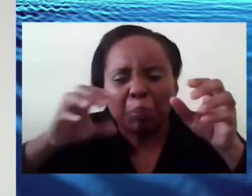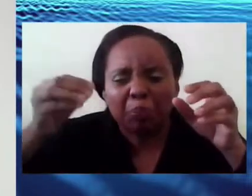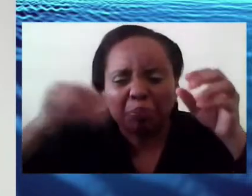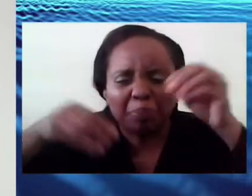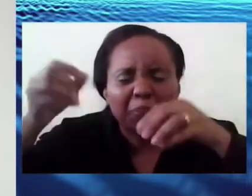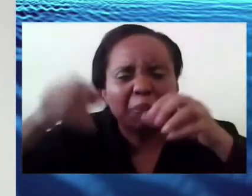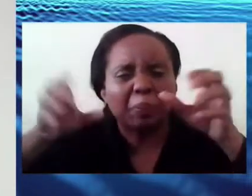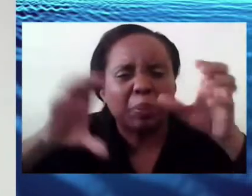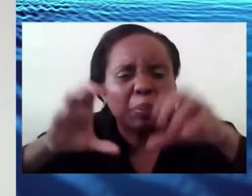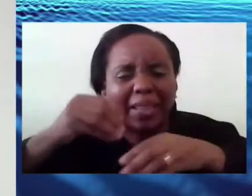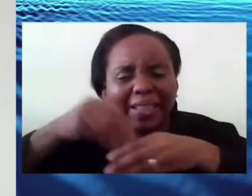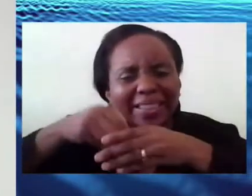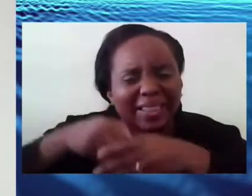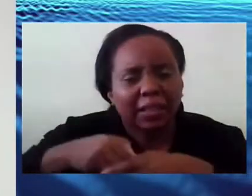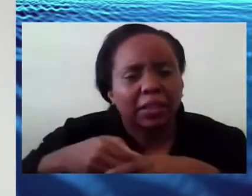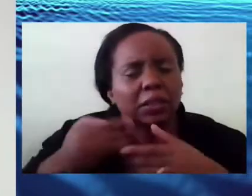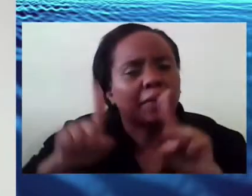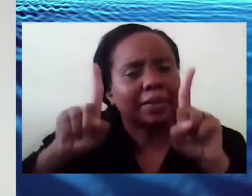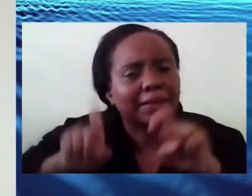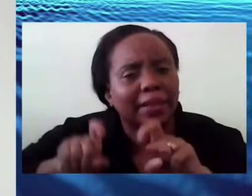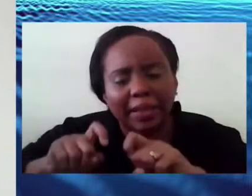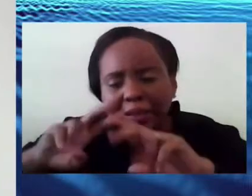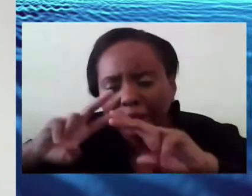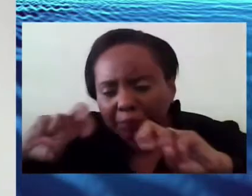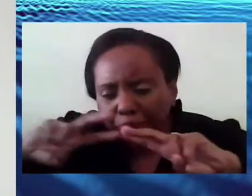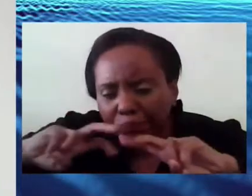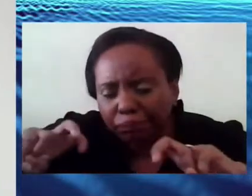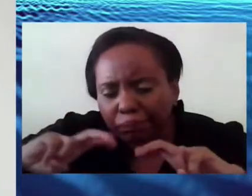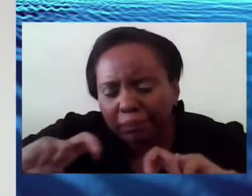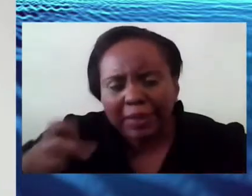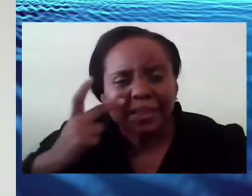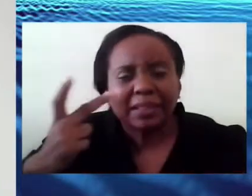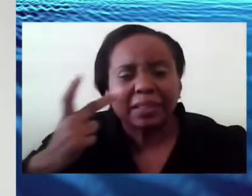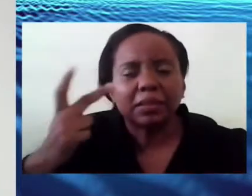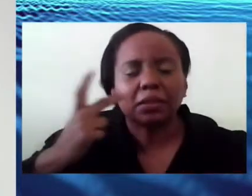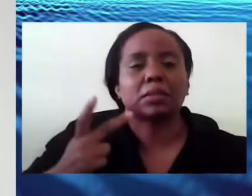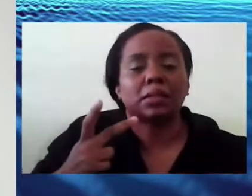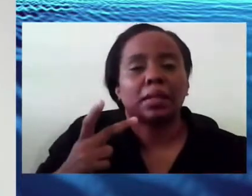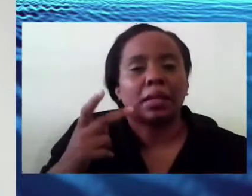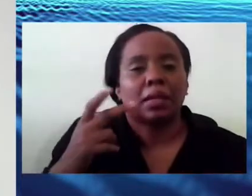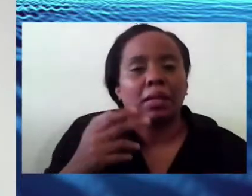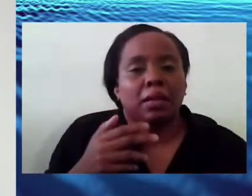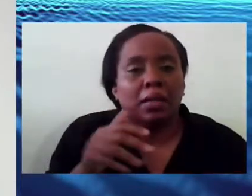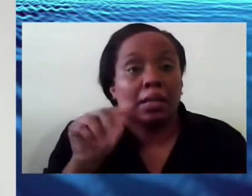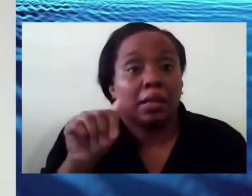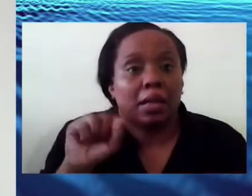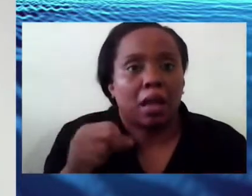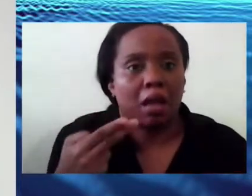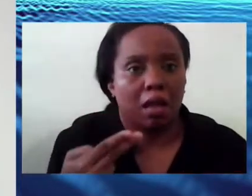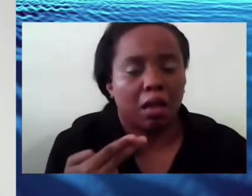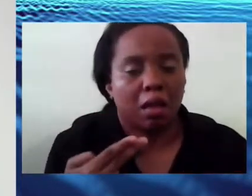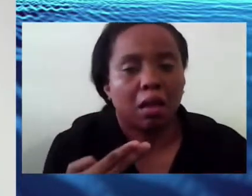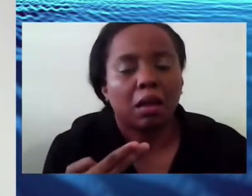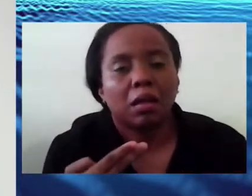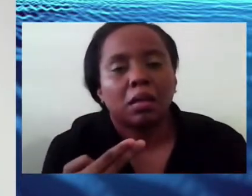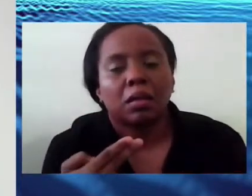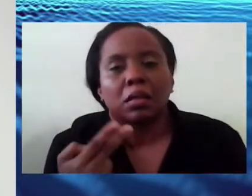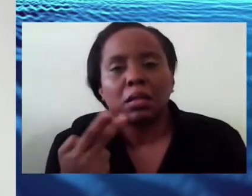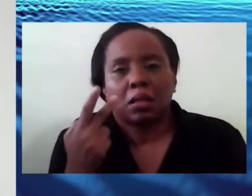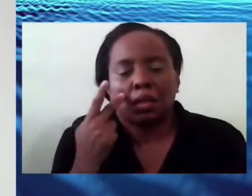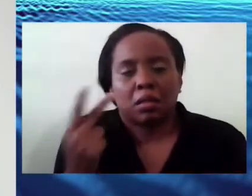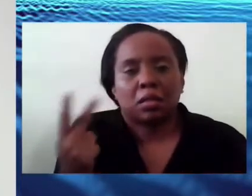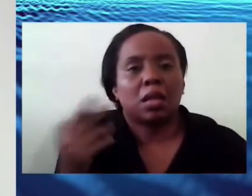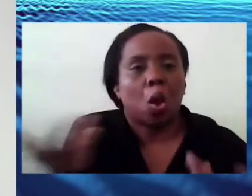is doing a number of tests to try and see what the composition of the ash is. And that's going to be very important to allow us to anticipate what